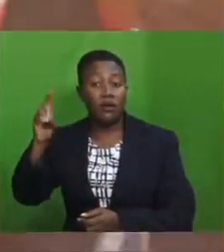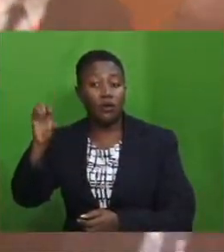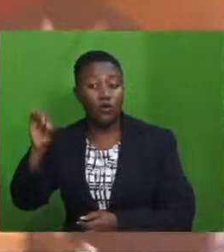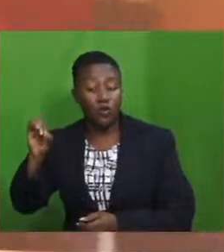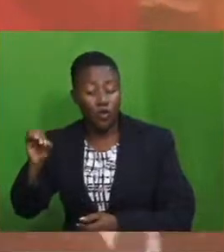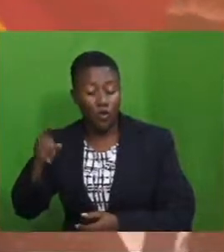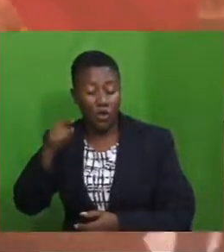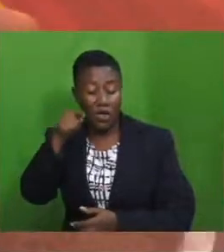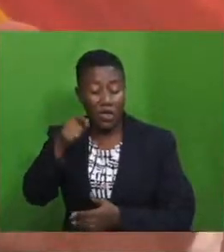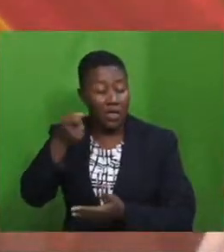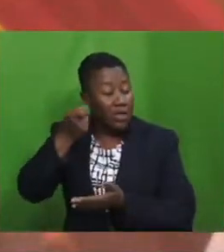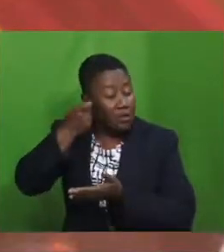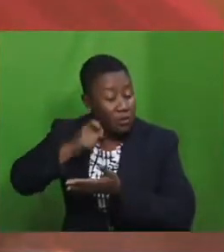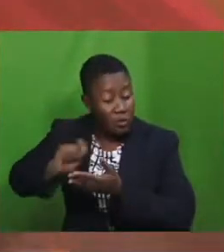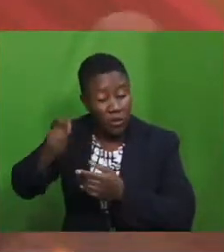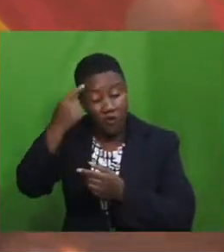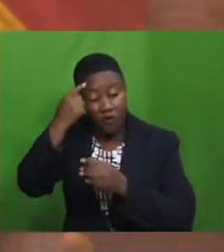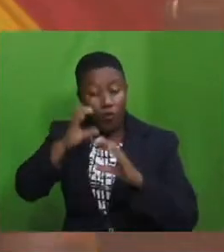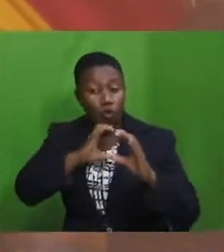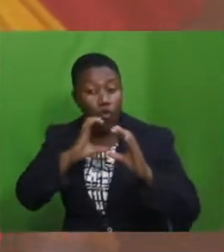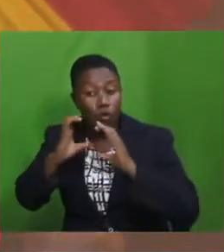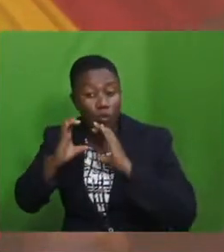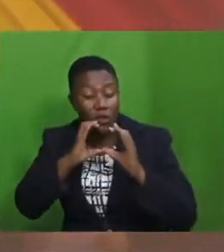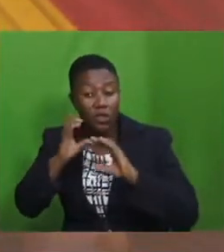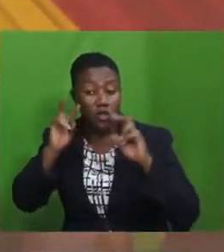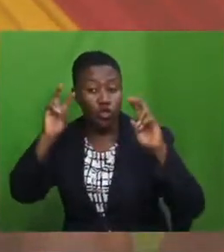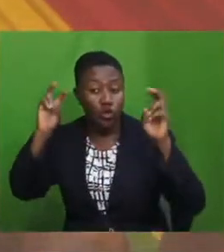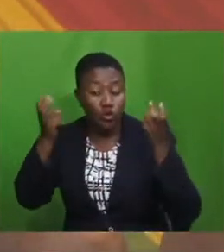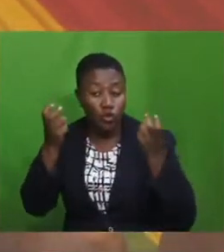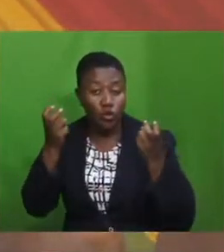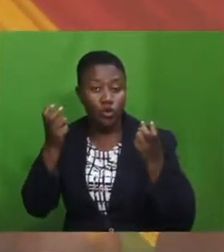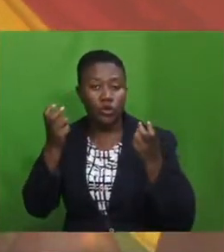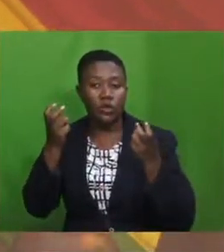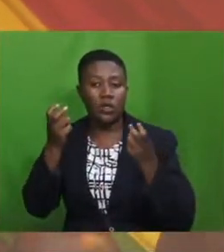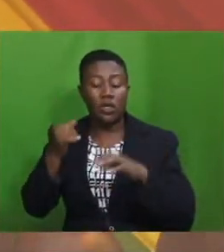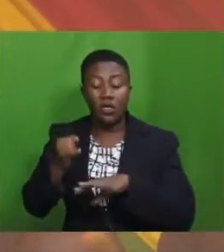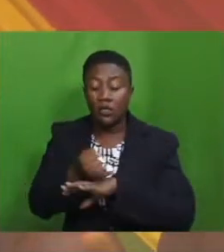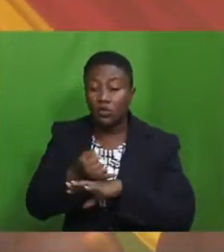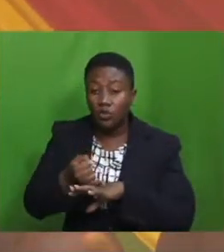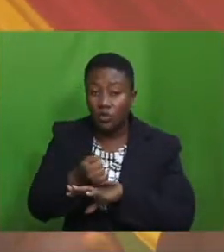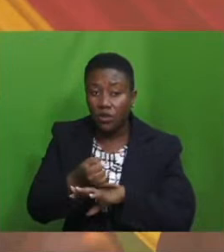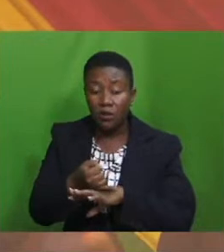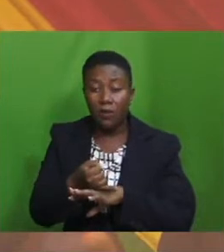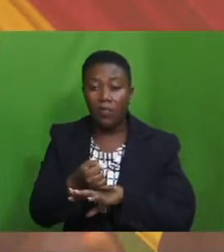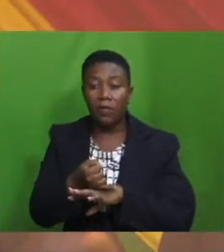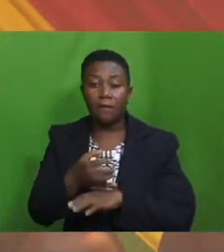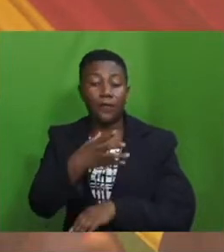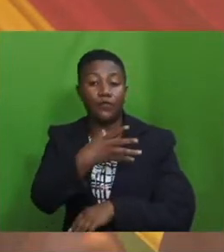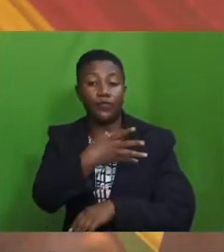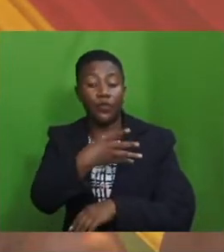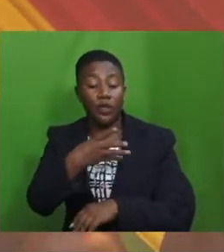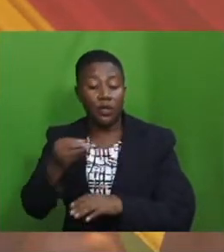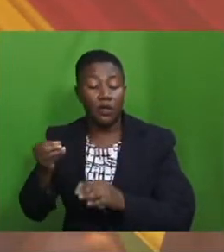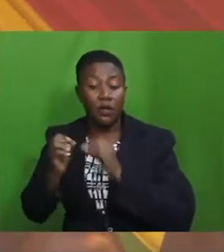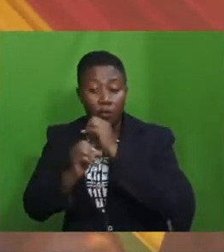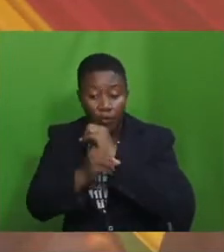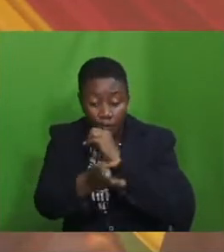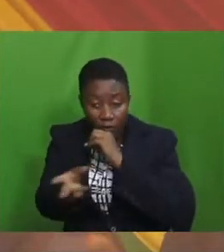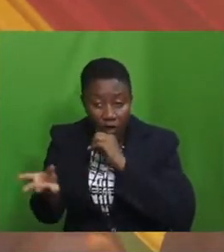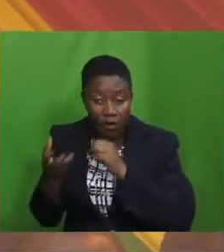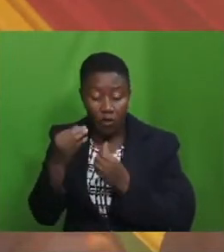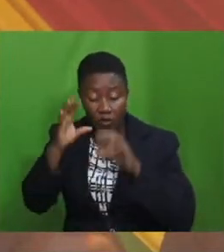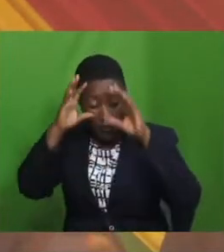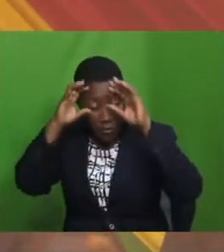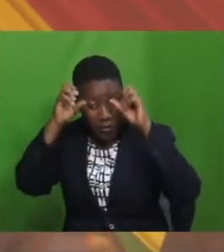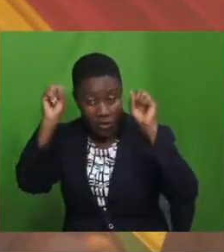Secretary for Communication Affairs, Institutional and Press of the President of the Republic.